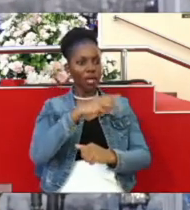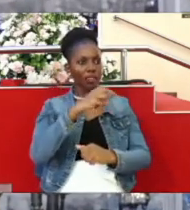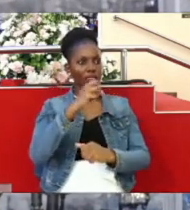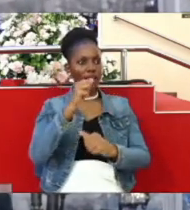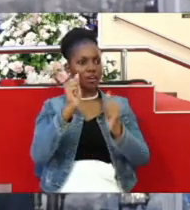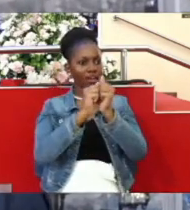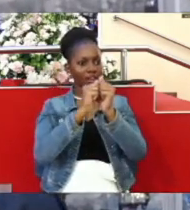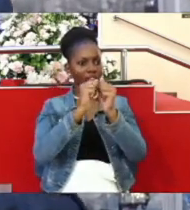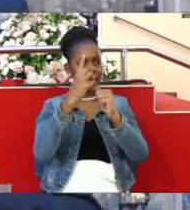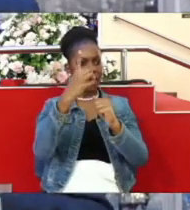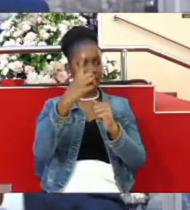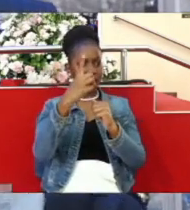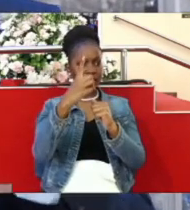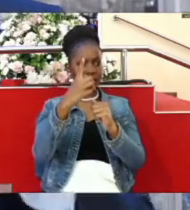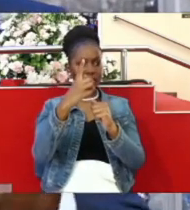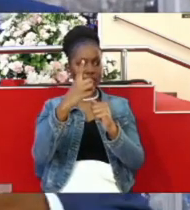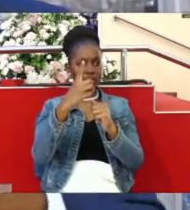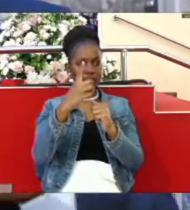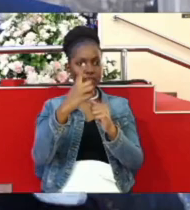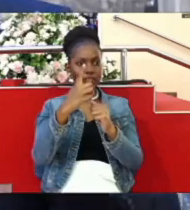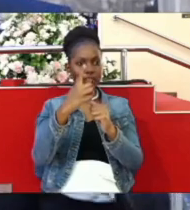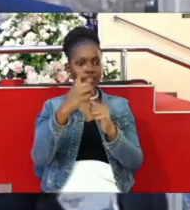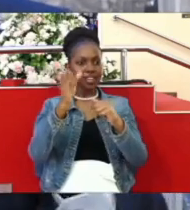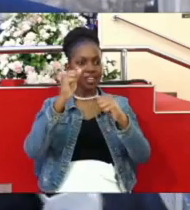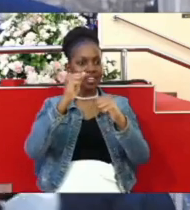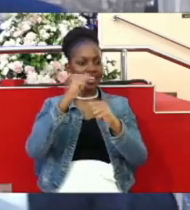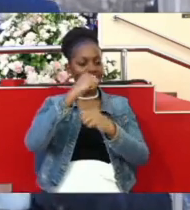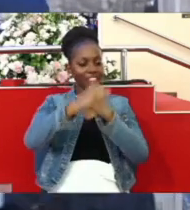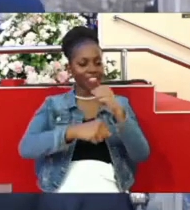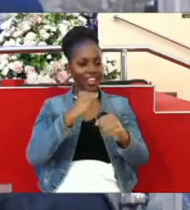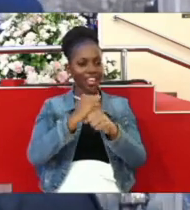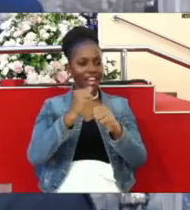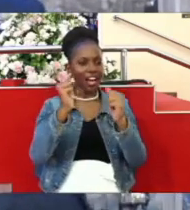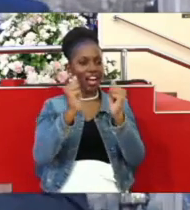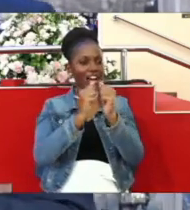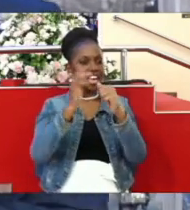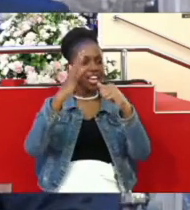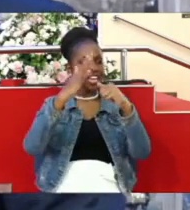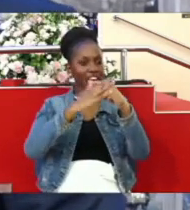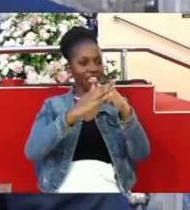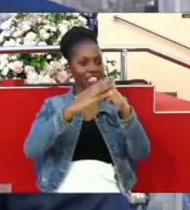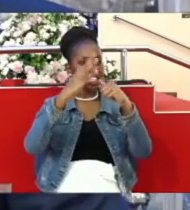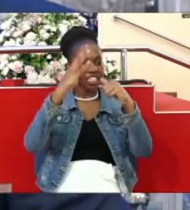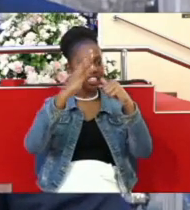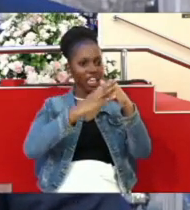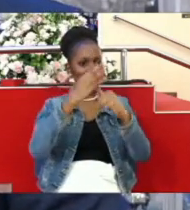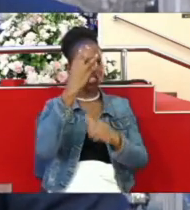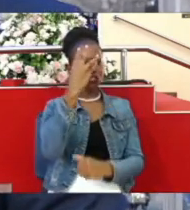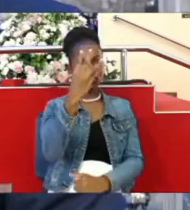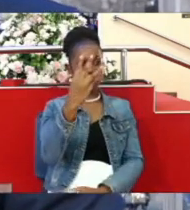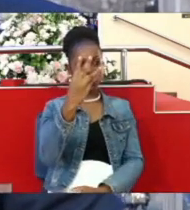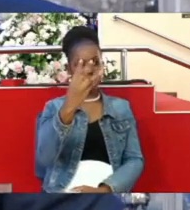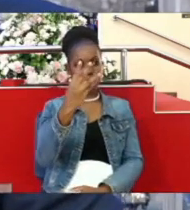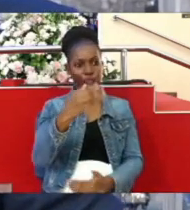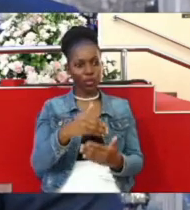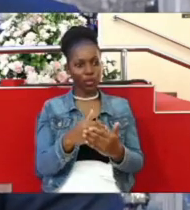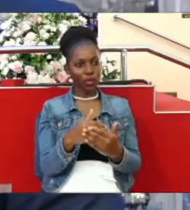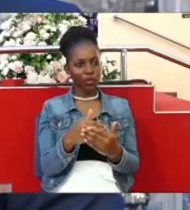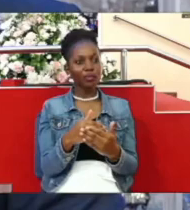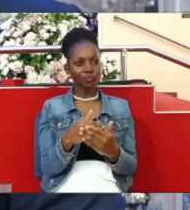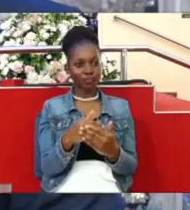1994. On 25th, the groomsmen, we went to get our suits. Siku kabla ya harusi, walipoenda